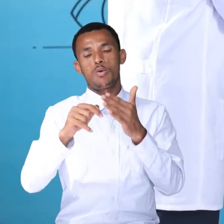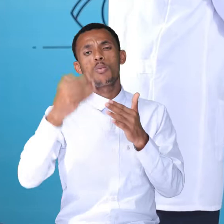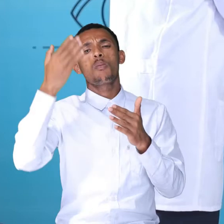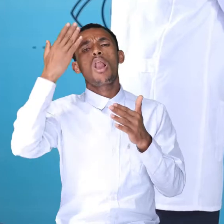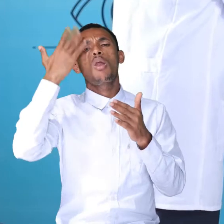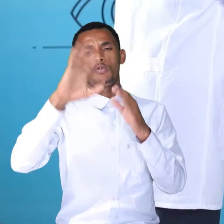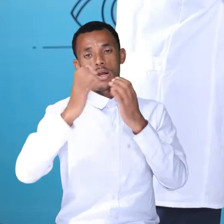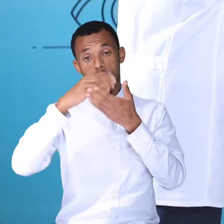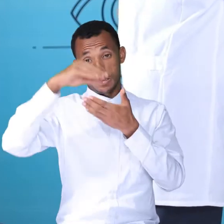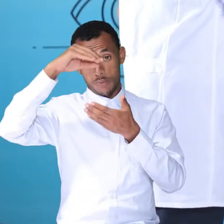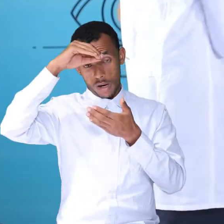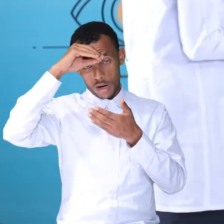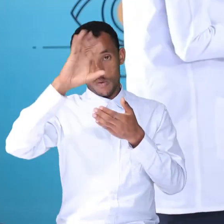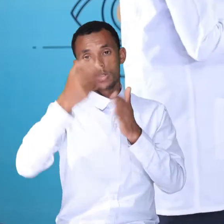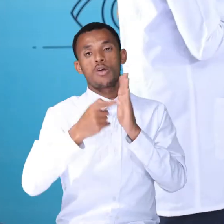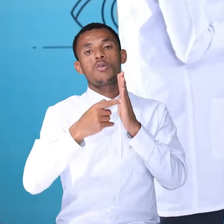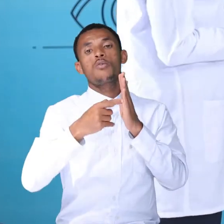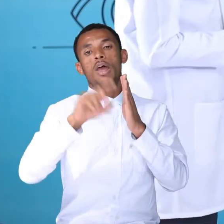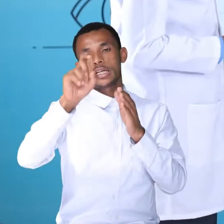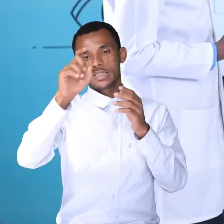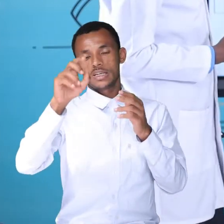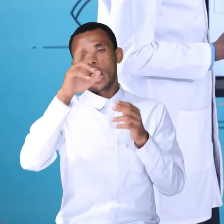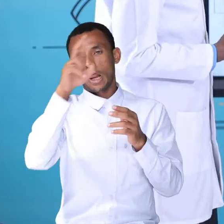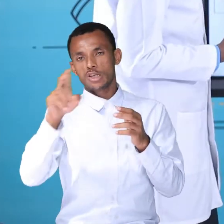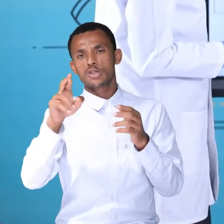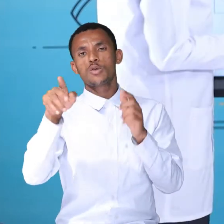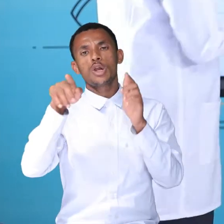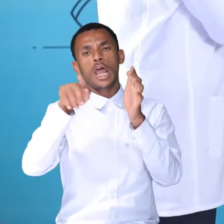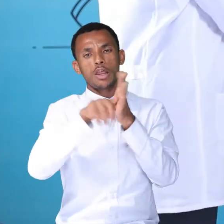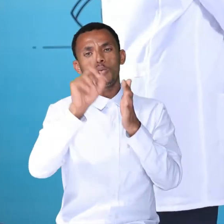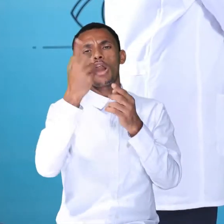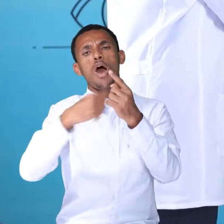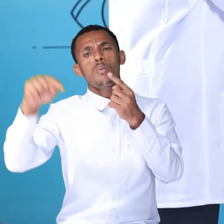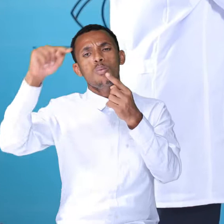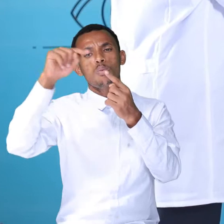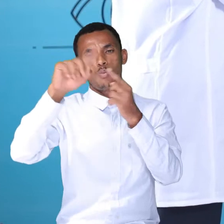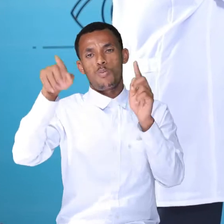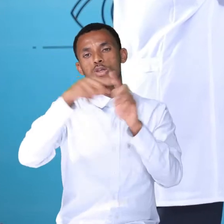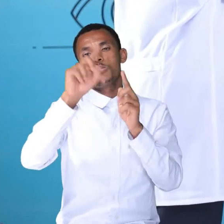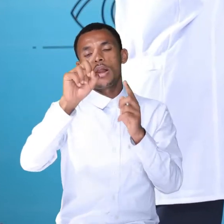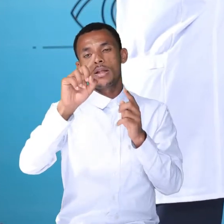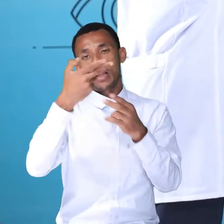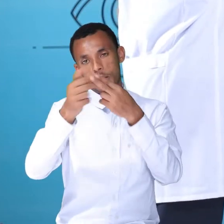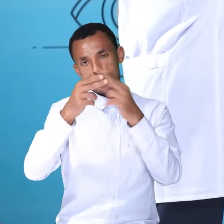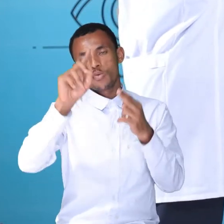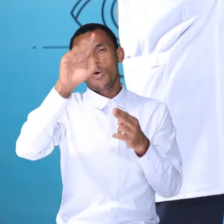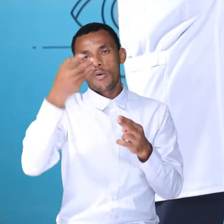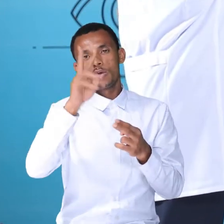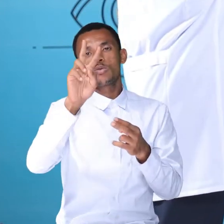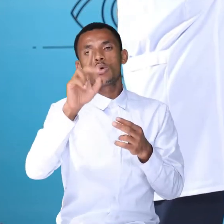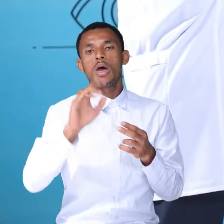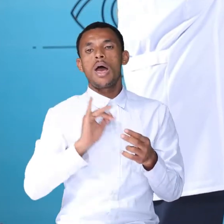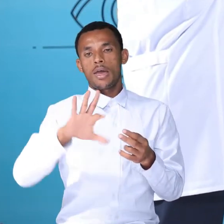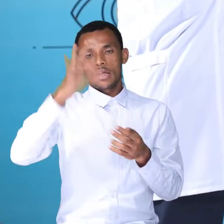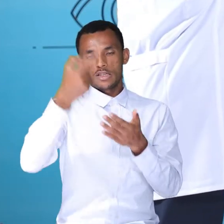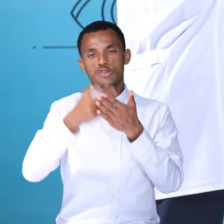class, cosine of x has a range from negative 1 up to positive 1. When I multiply it by half, I will get the range of